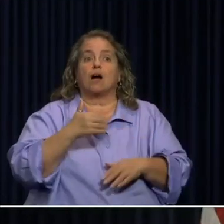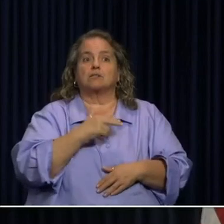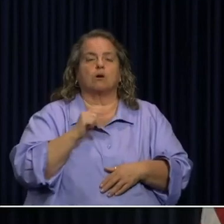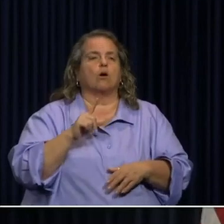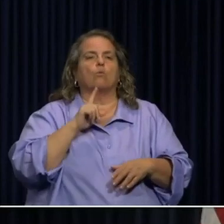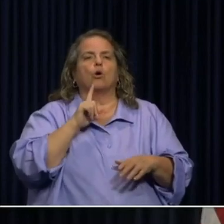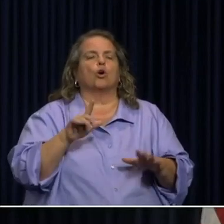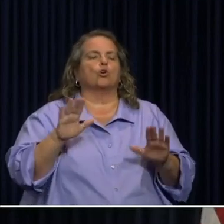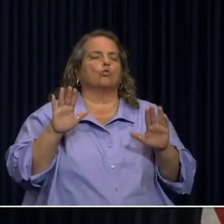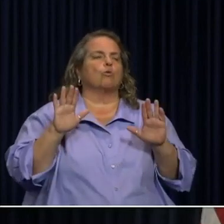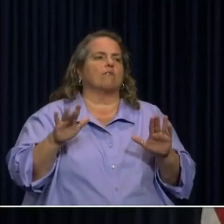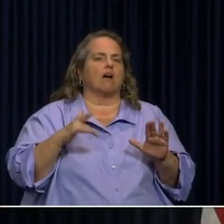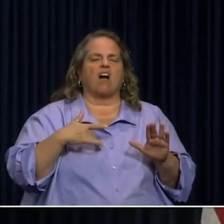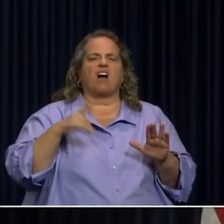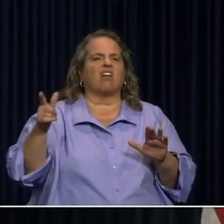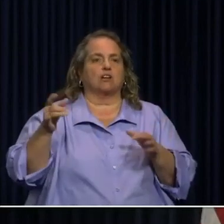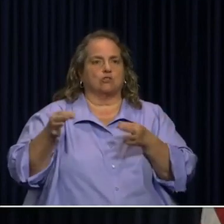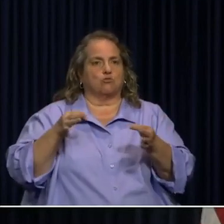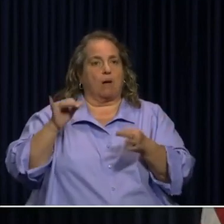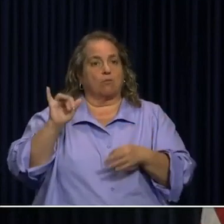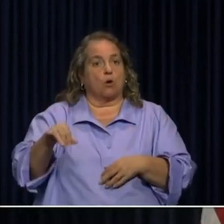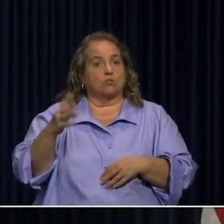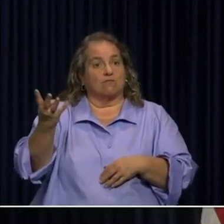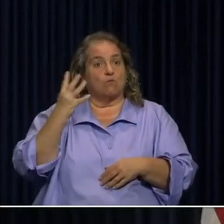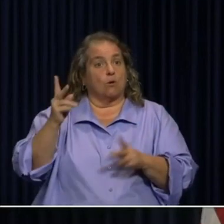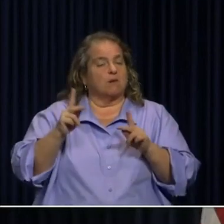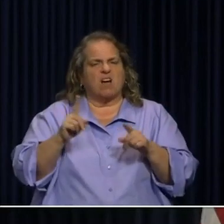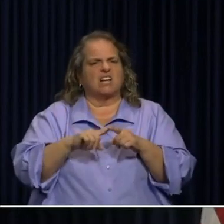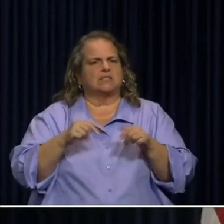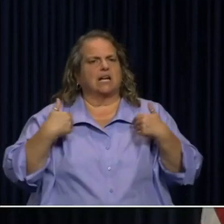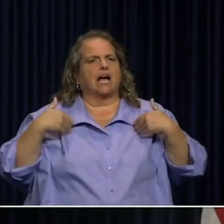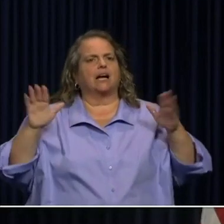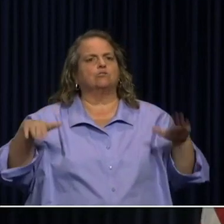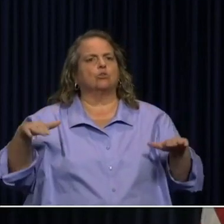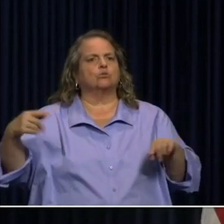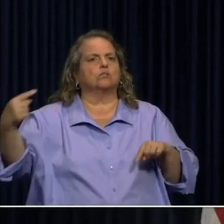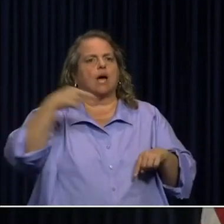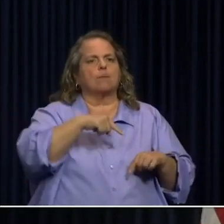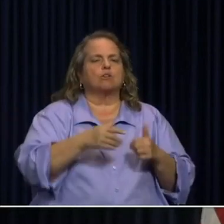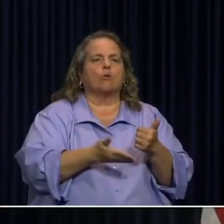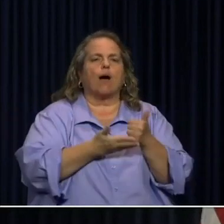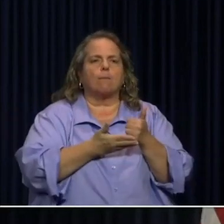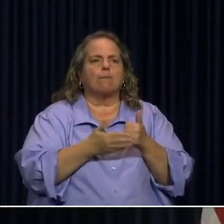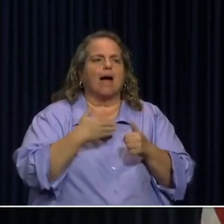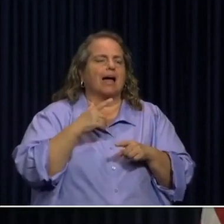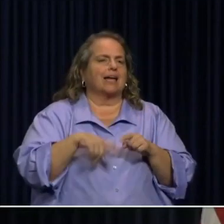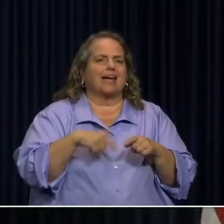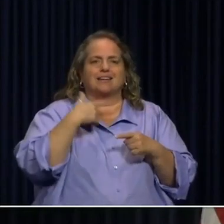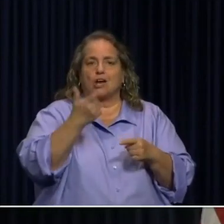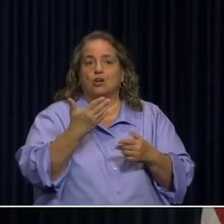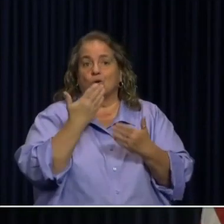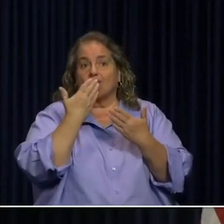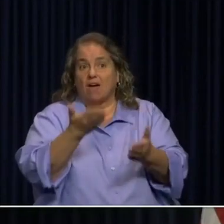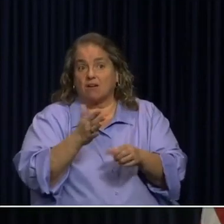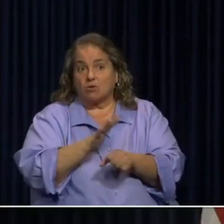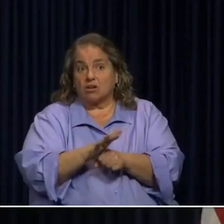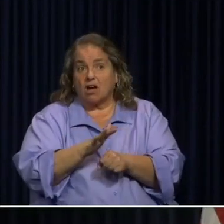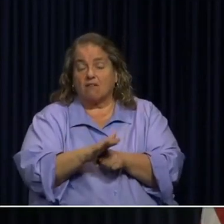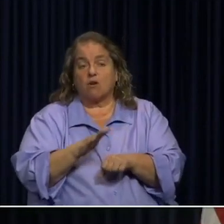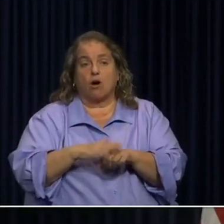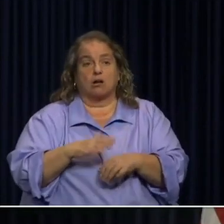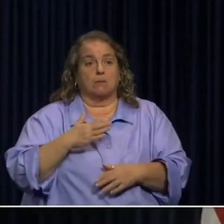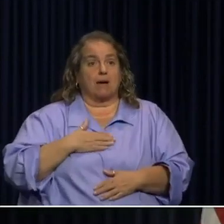as angels coming to help. And so I cannot begin to express my gratitude enough on behalf of myself and the governor for